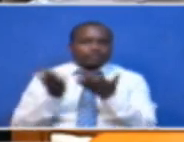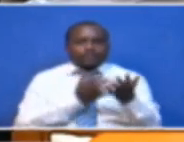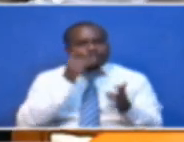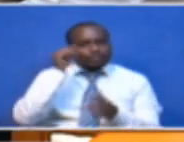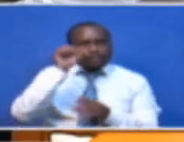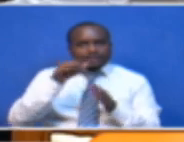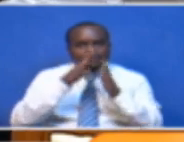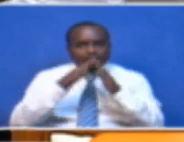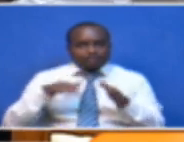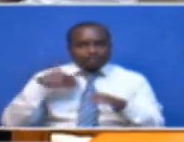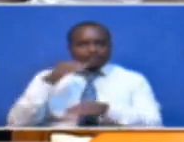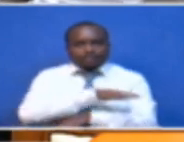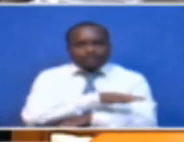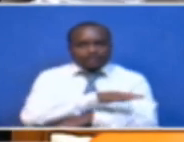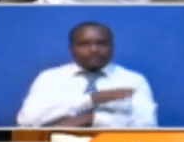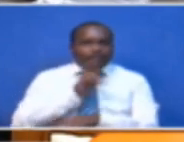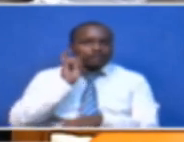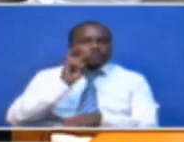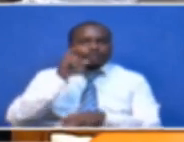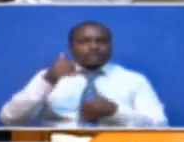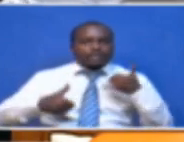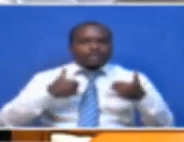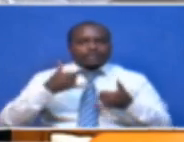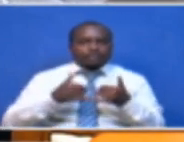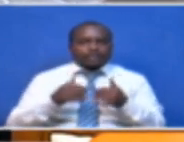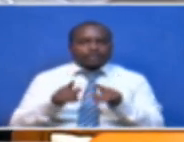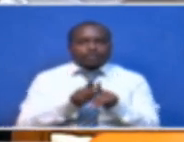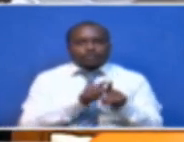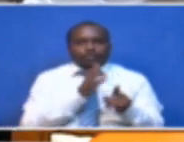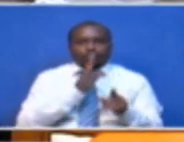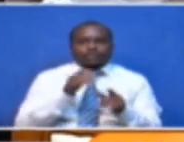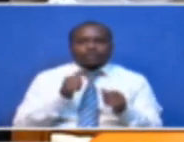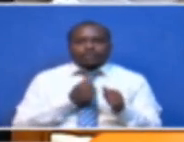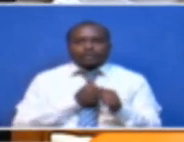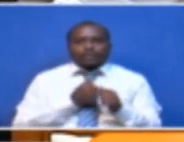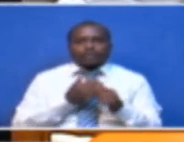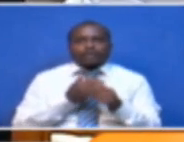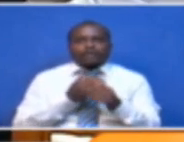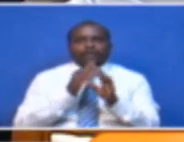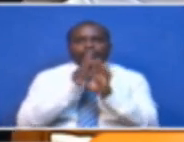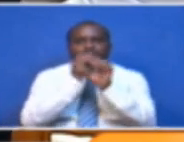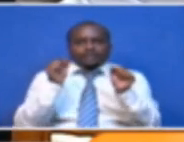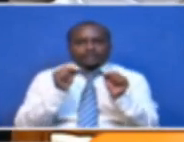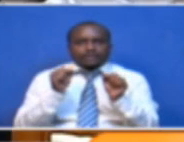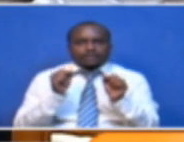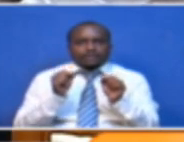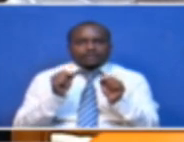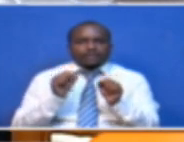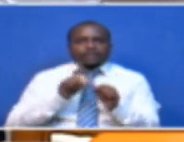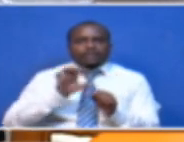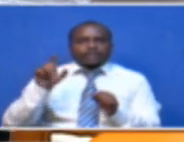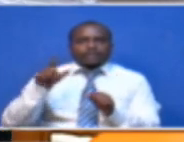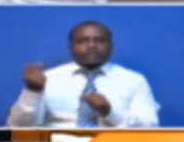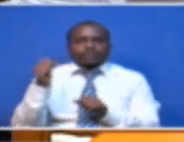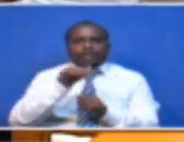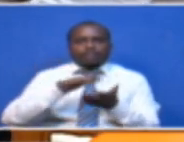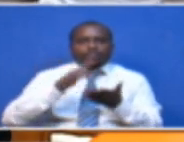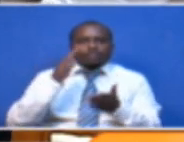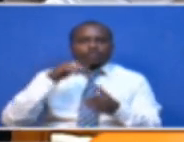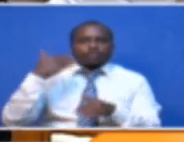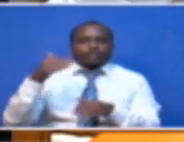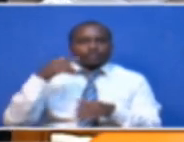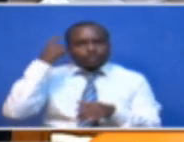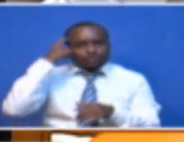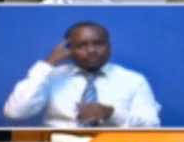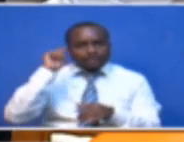State House every evening to watch the entertainment and more so to be with our loved president. Lee should come more often to remind